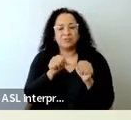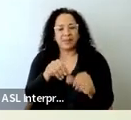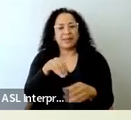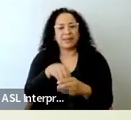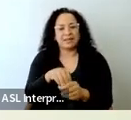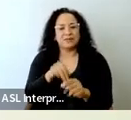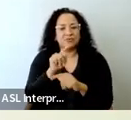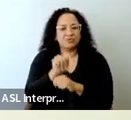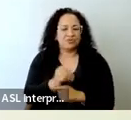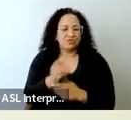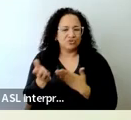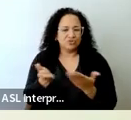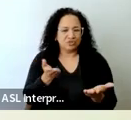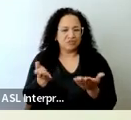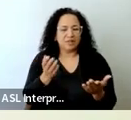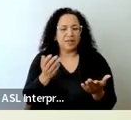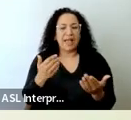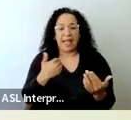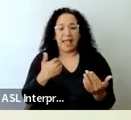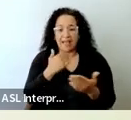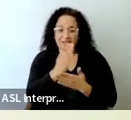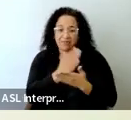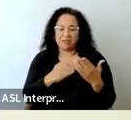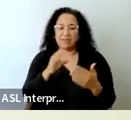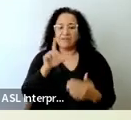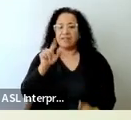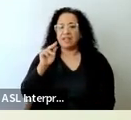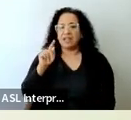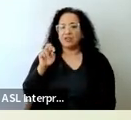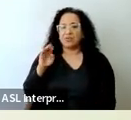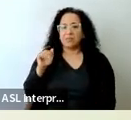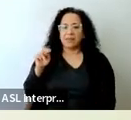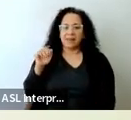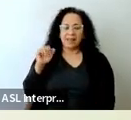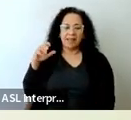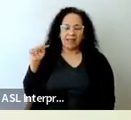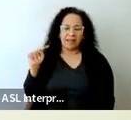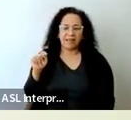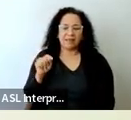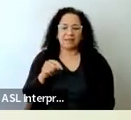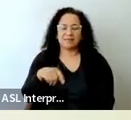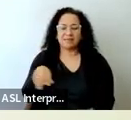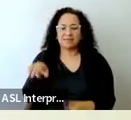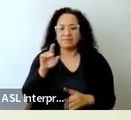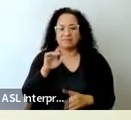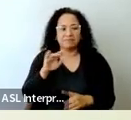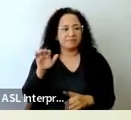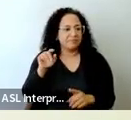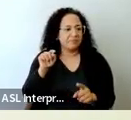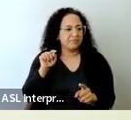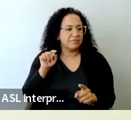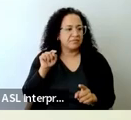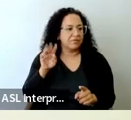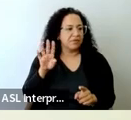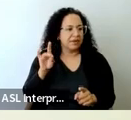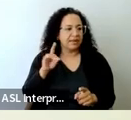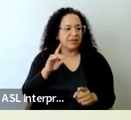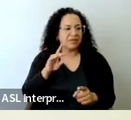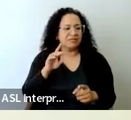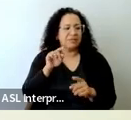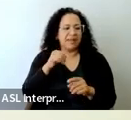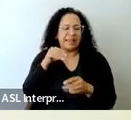services. There is a section of the Lanerman Act, Welfare and Institutions Code 4685.8, that speaks to